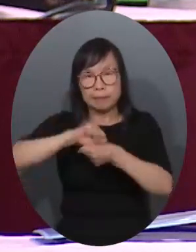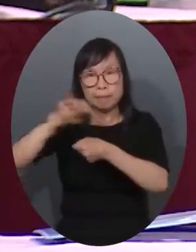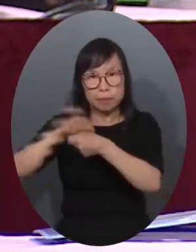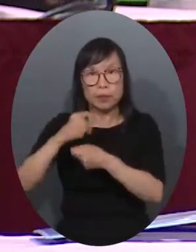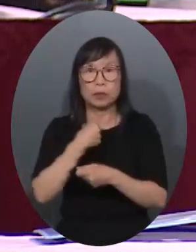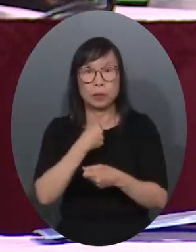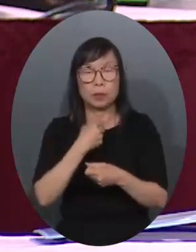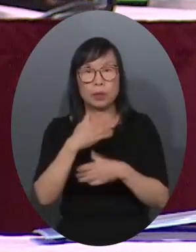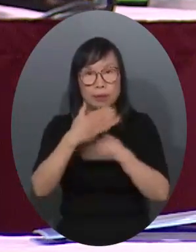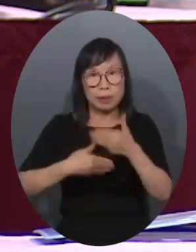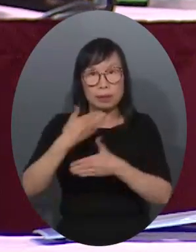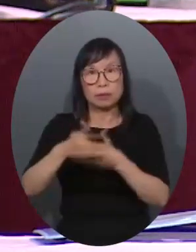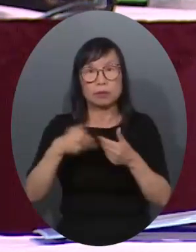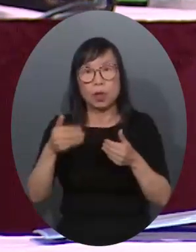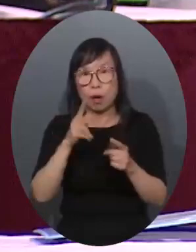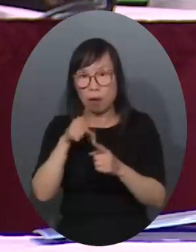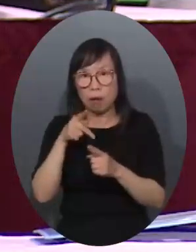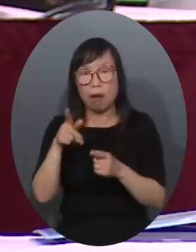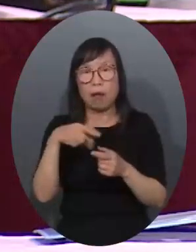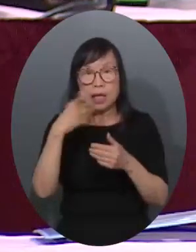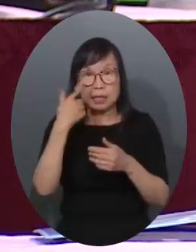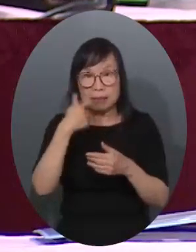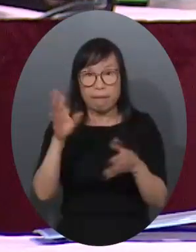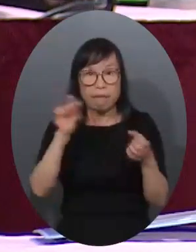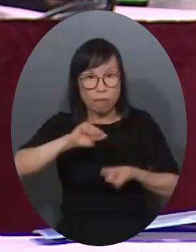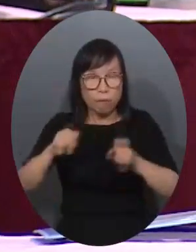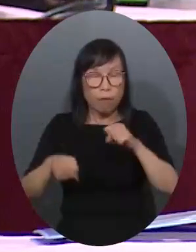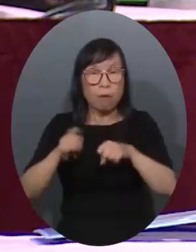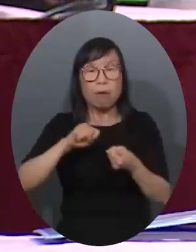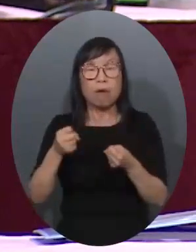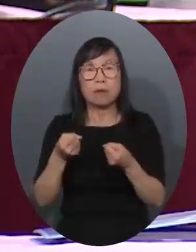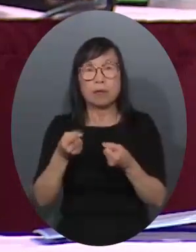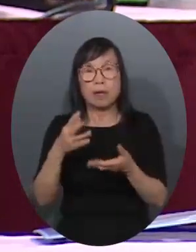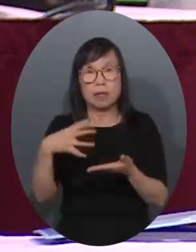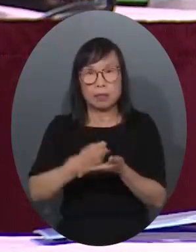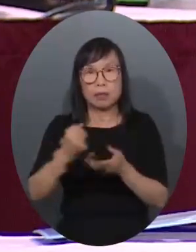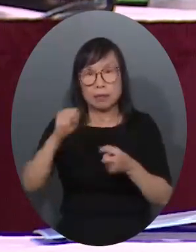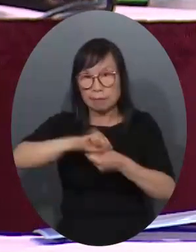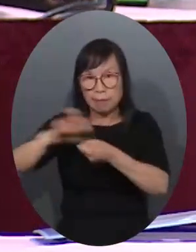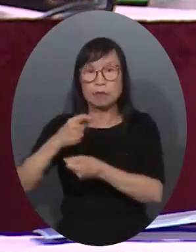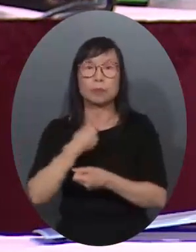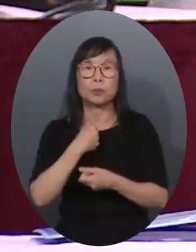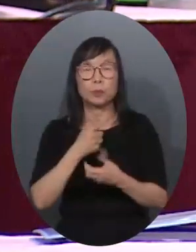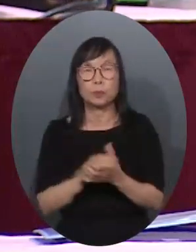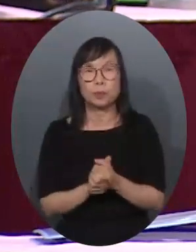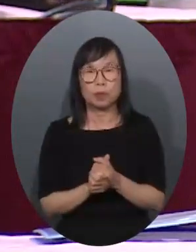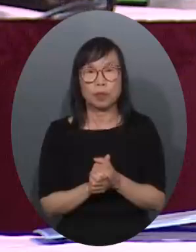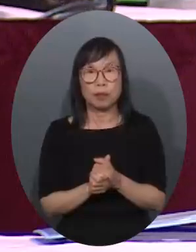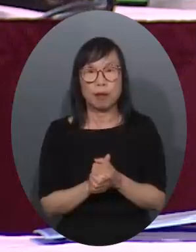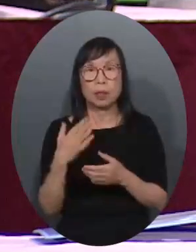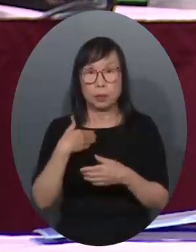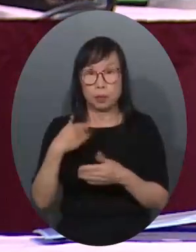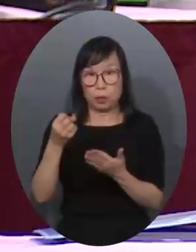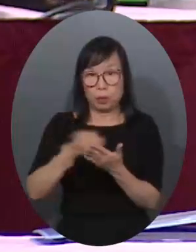new technology. We will also work on new social objectives that are conducive to the long-term sustainability of our